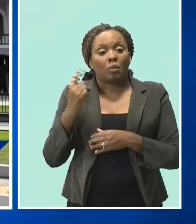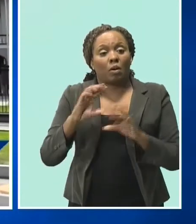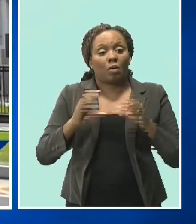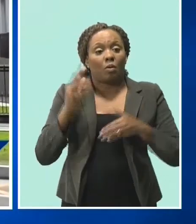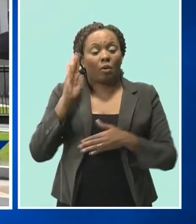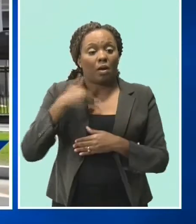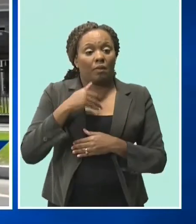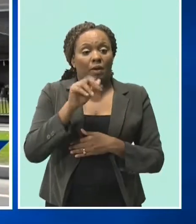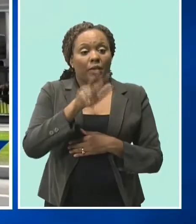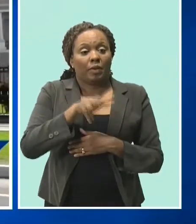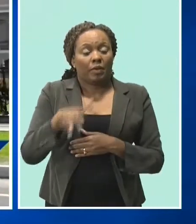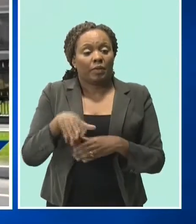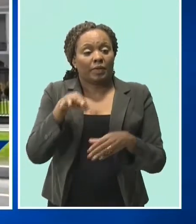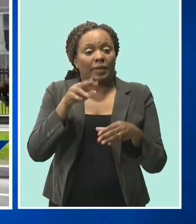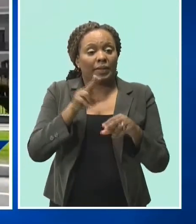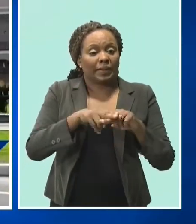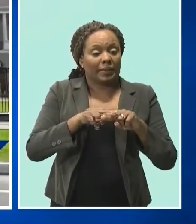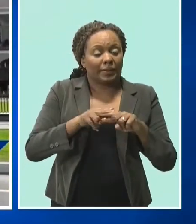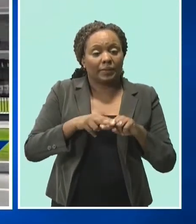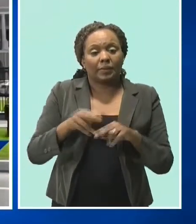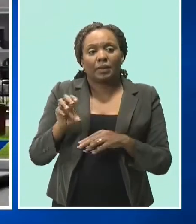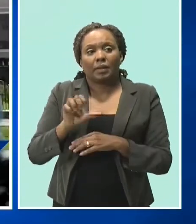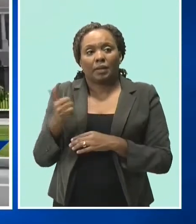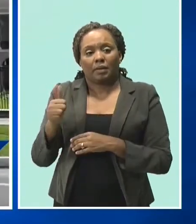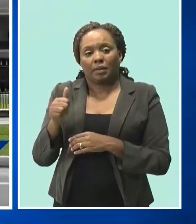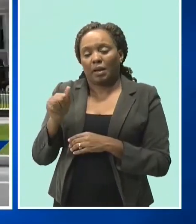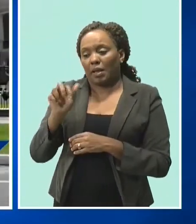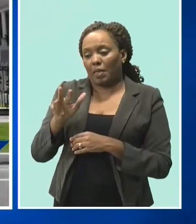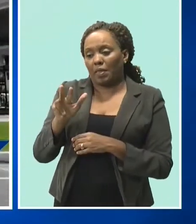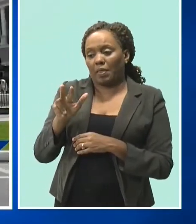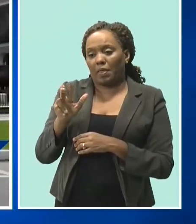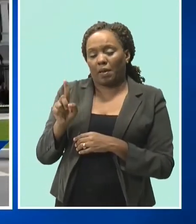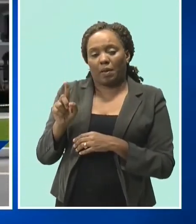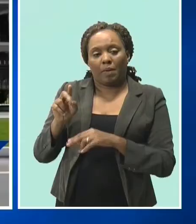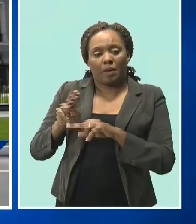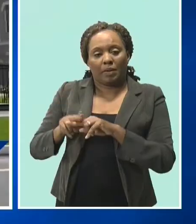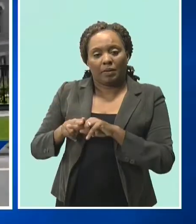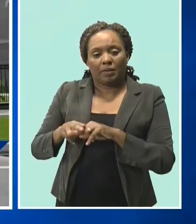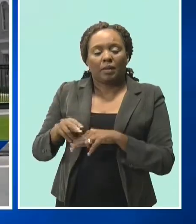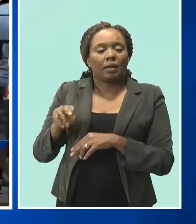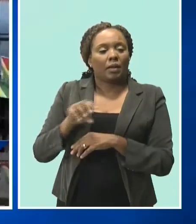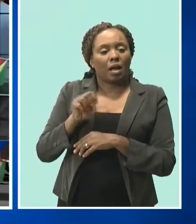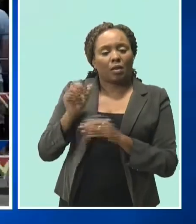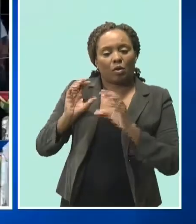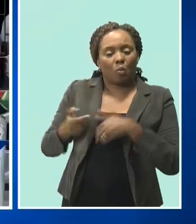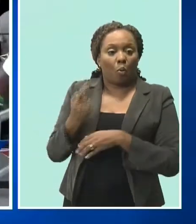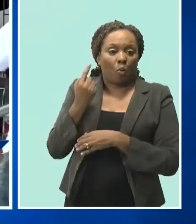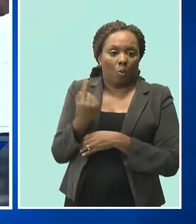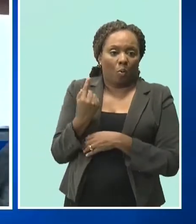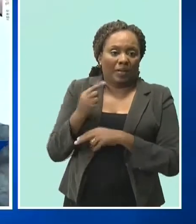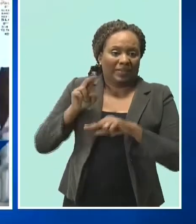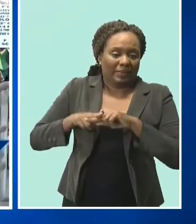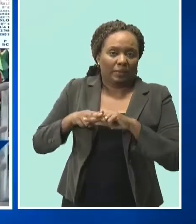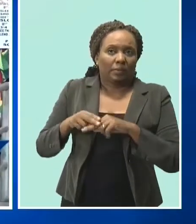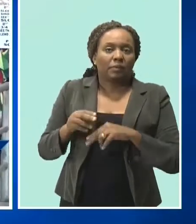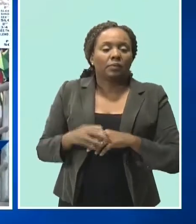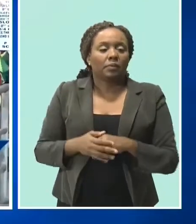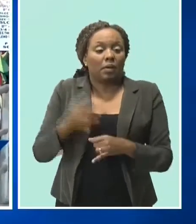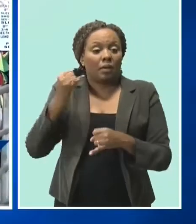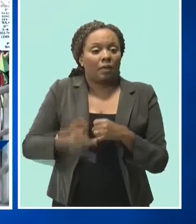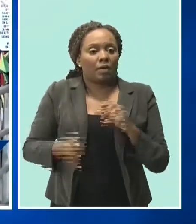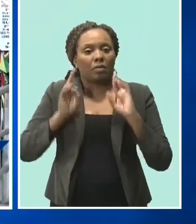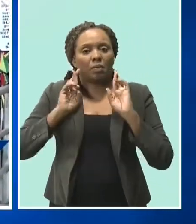National Assembly, with the PP Civic gaining 31 seats and the parties on the joint list gaining 1 seat. The final report to the chair and members